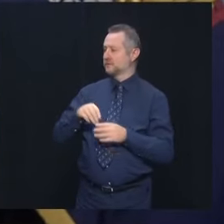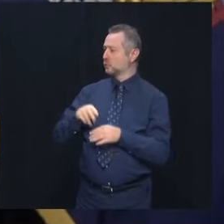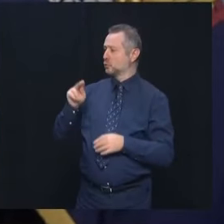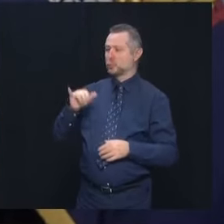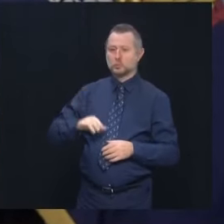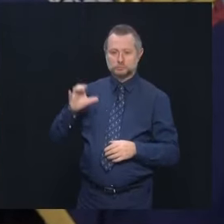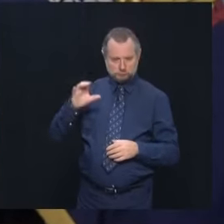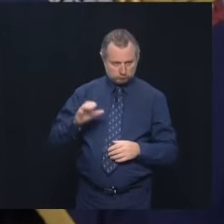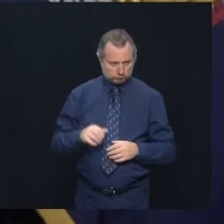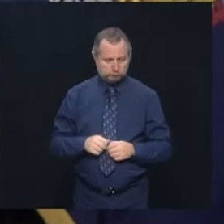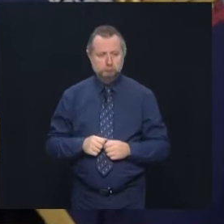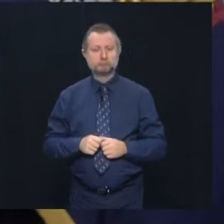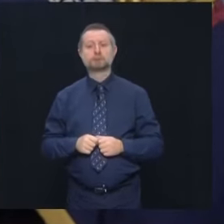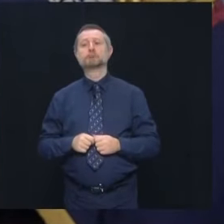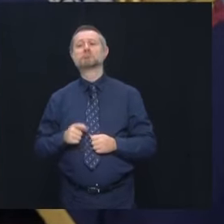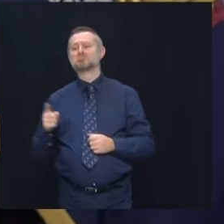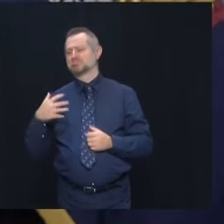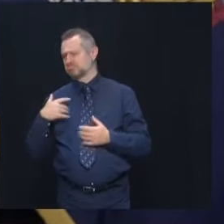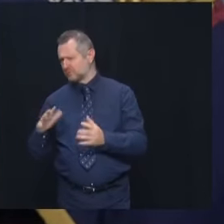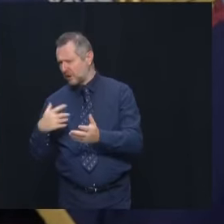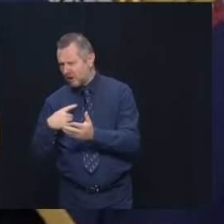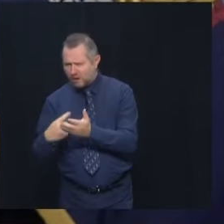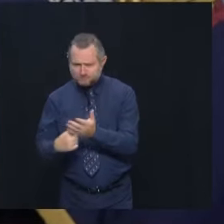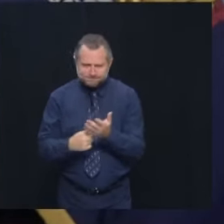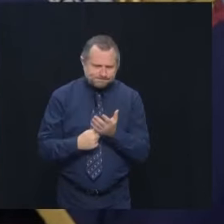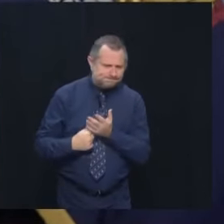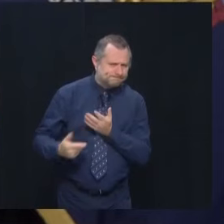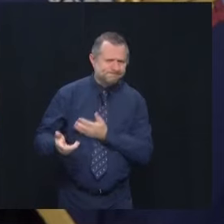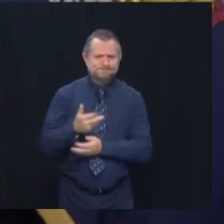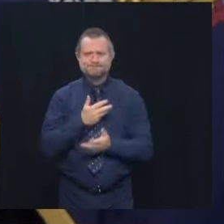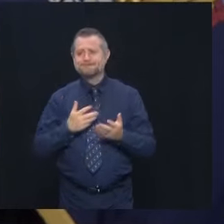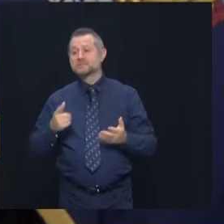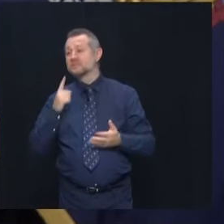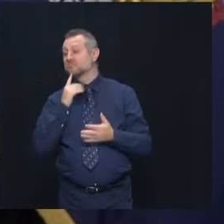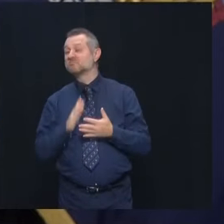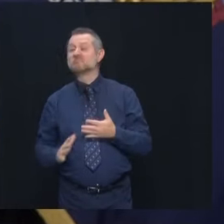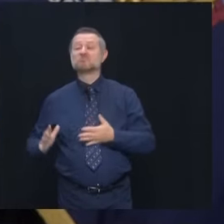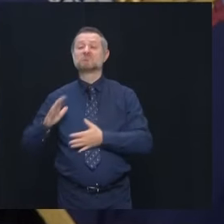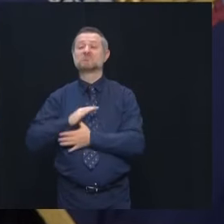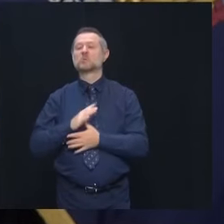fact was there has not been testing in those schools.